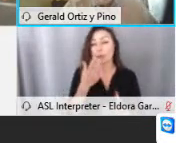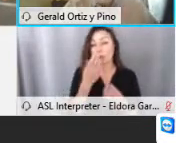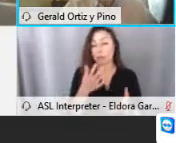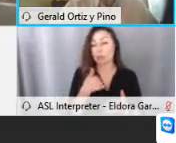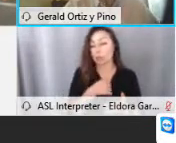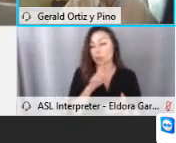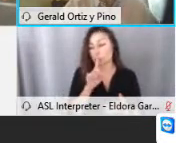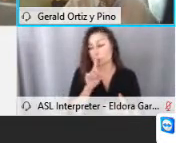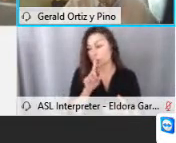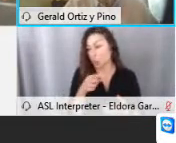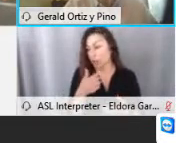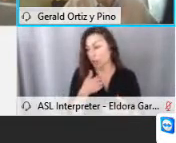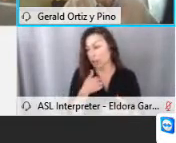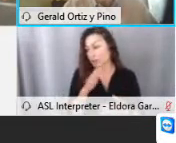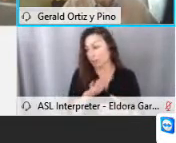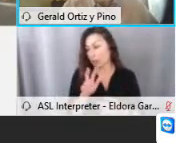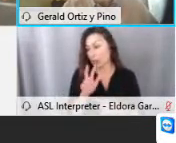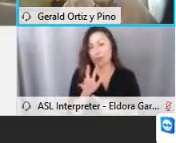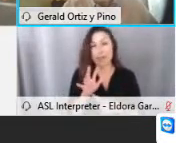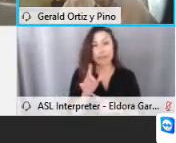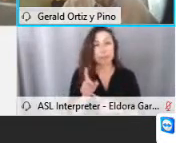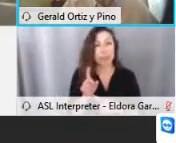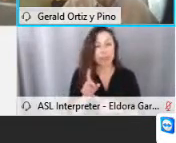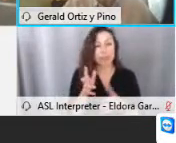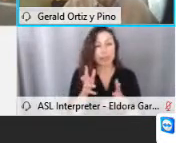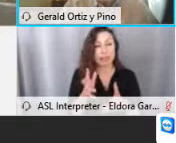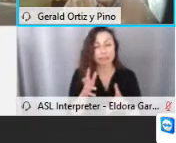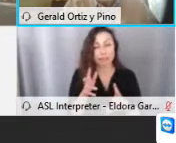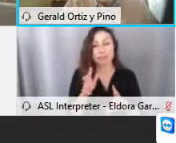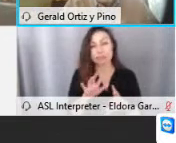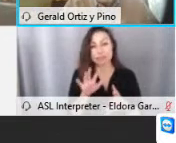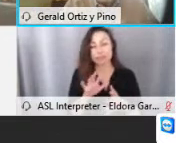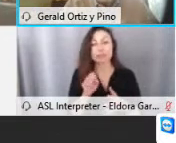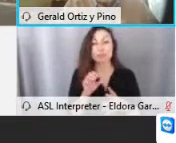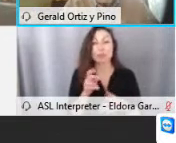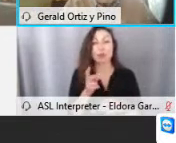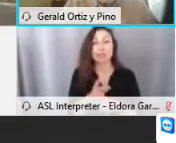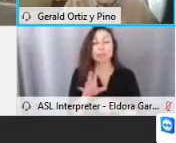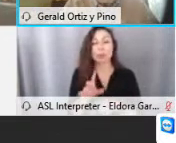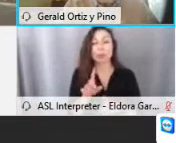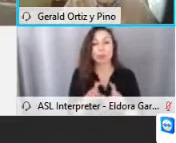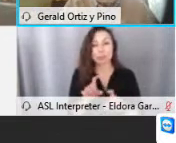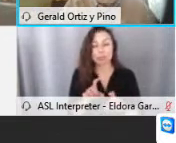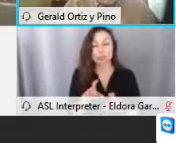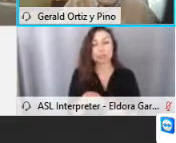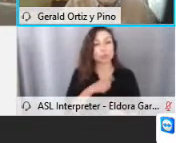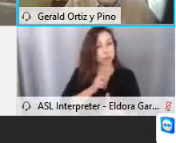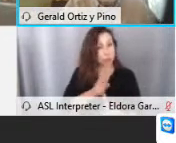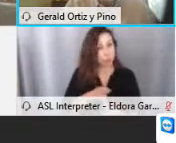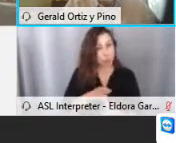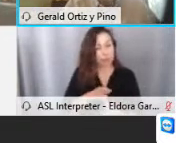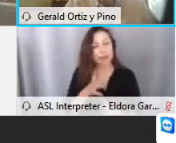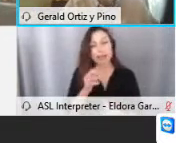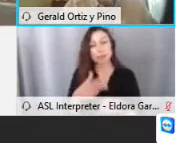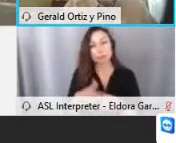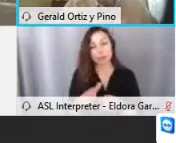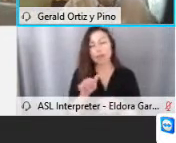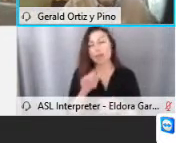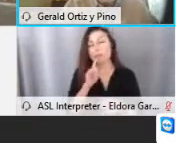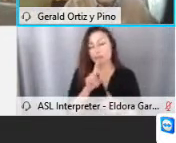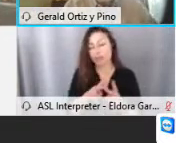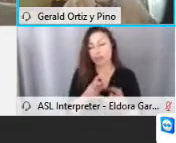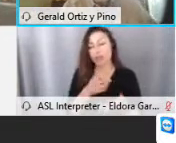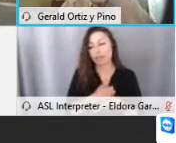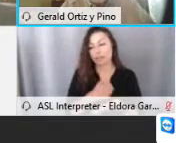really about 35 minutes left, so if you could keep your questions to the point and brief, that would be